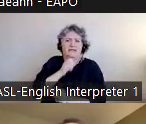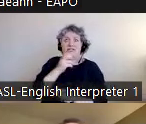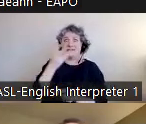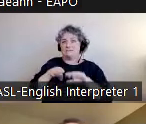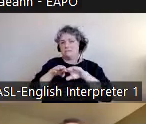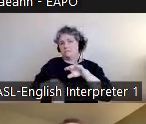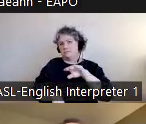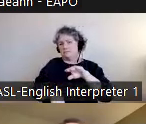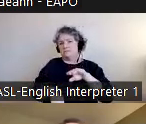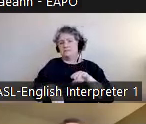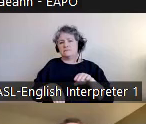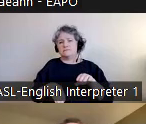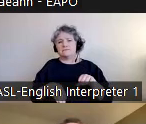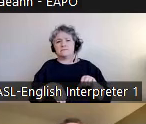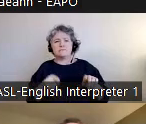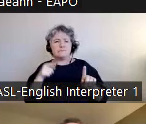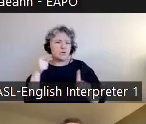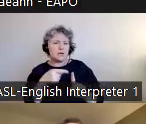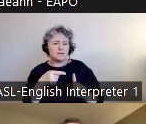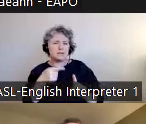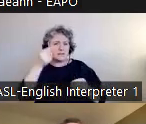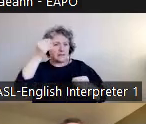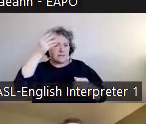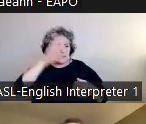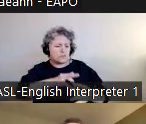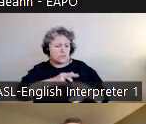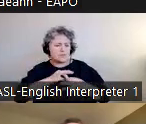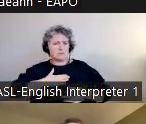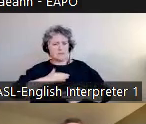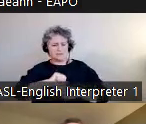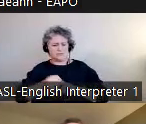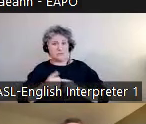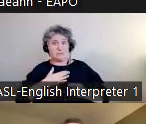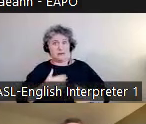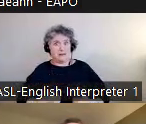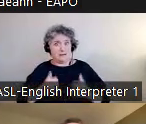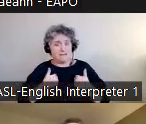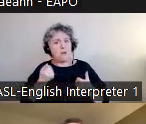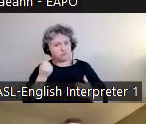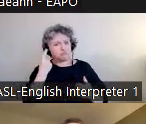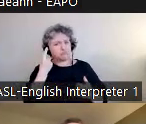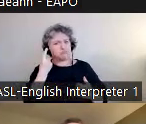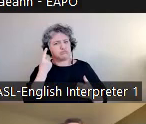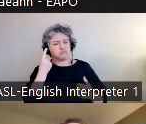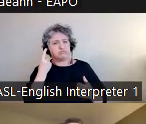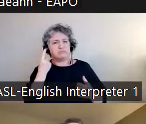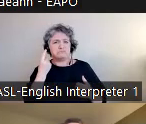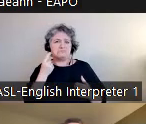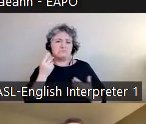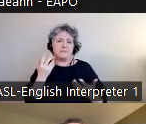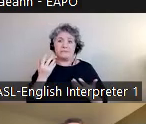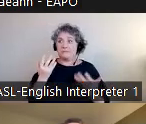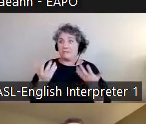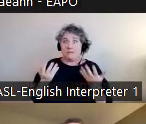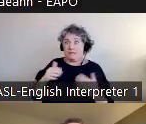understand relevant information and the ability to understand the consequences of making a decision or not. So you could have a 5-year-old who